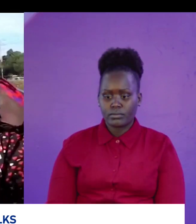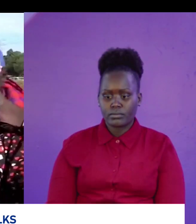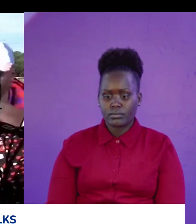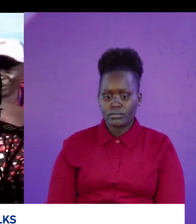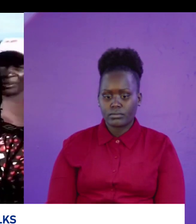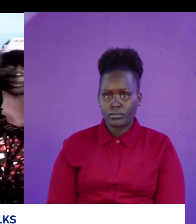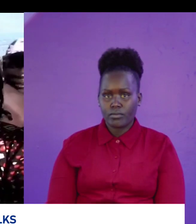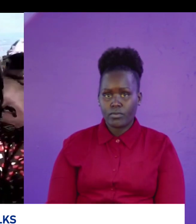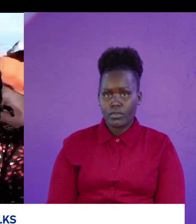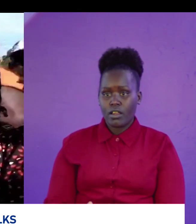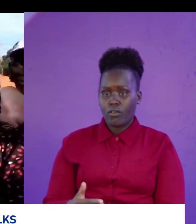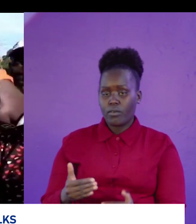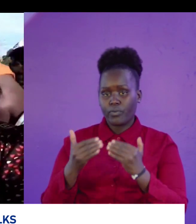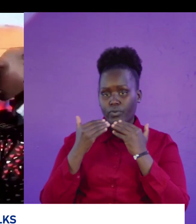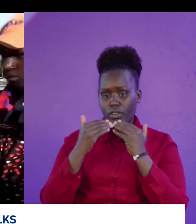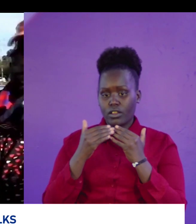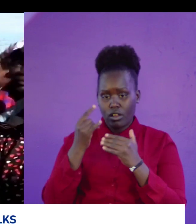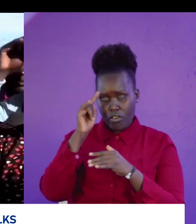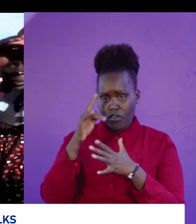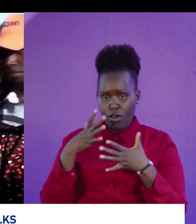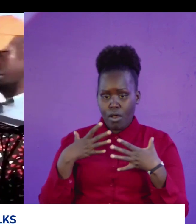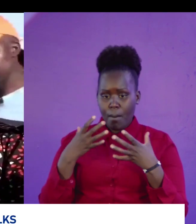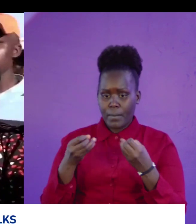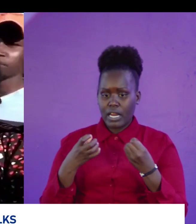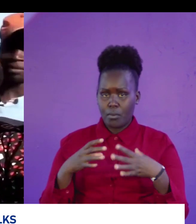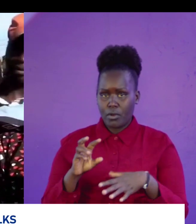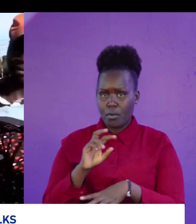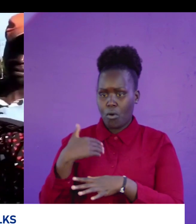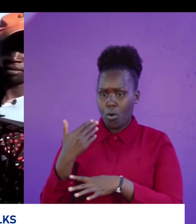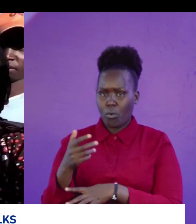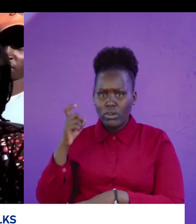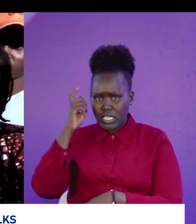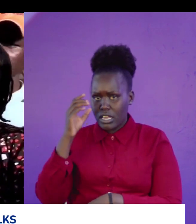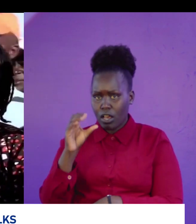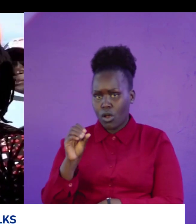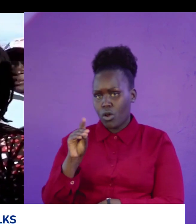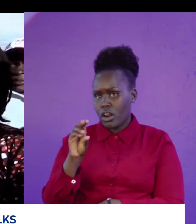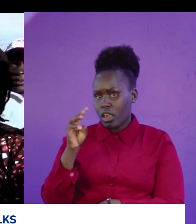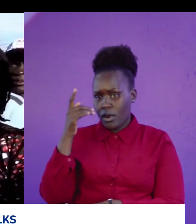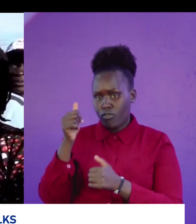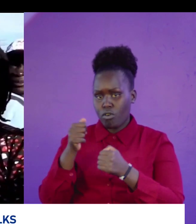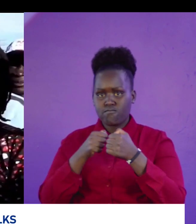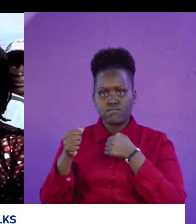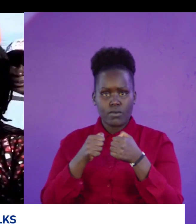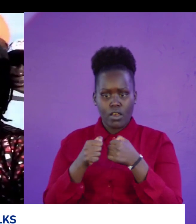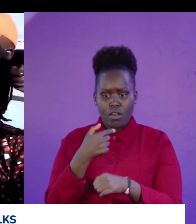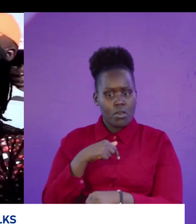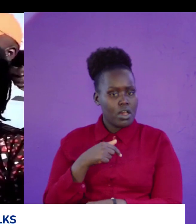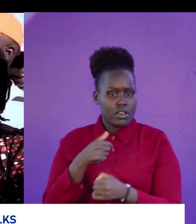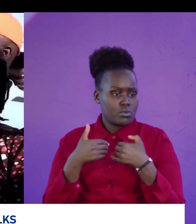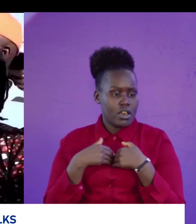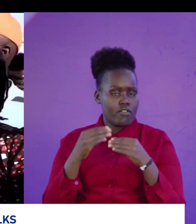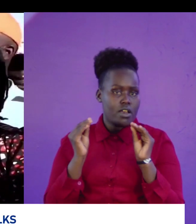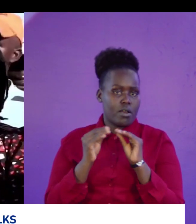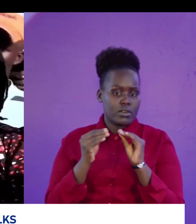Na nimeshukuru sana kwa sababu watu wengi wanaonaga ODM kama ni ya vita. Tumekuwa na mkutano